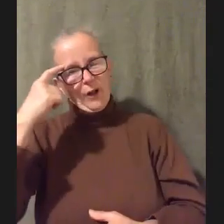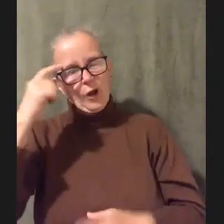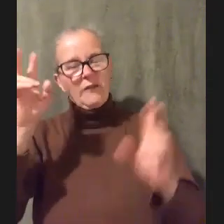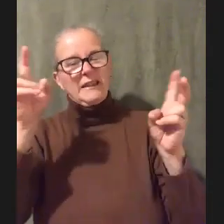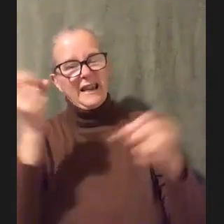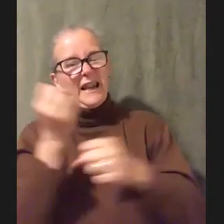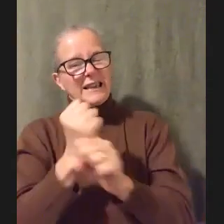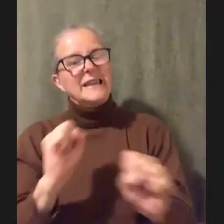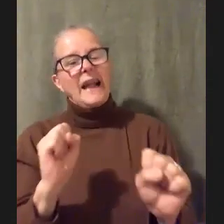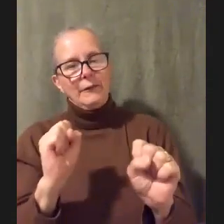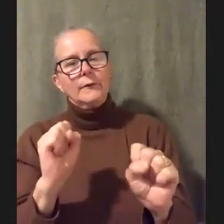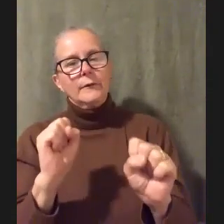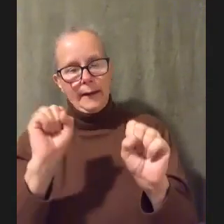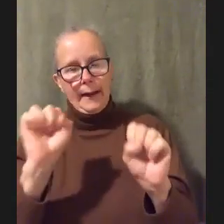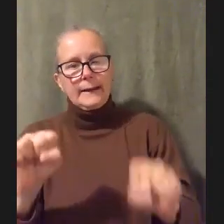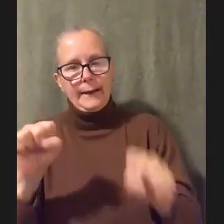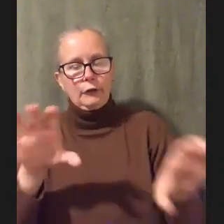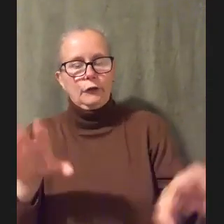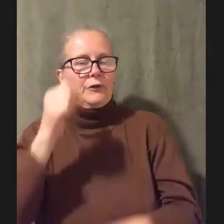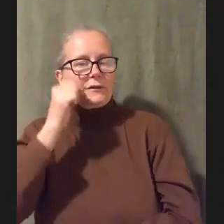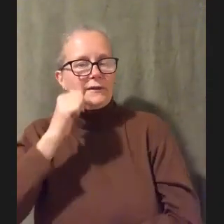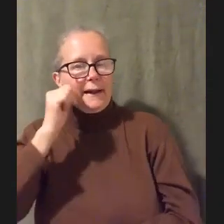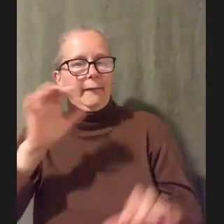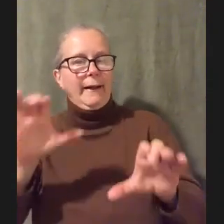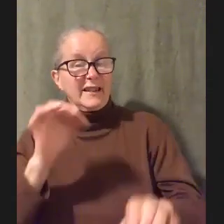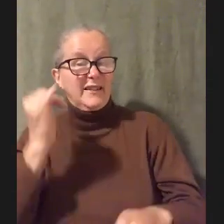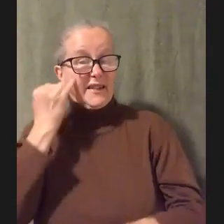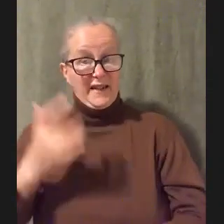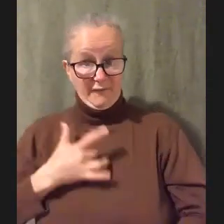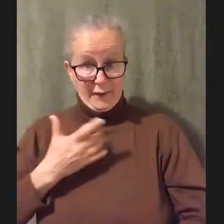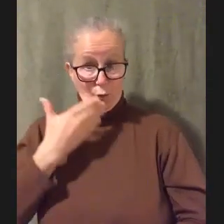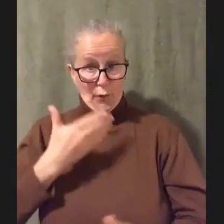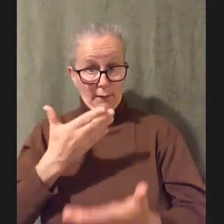can be released and go about their activities if they feel well enough.